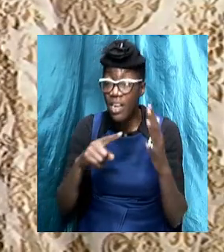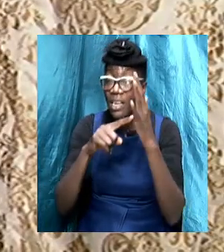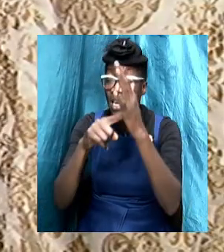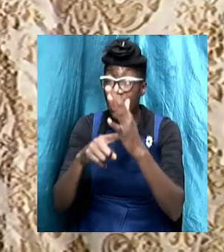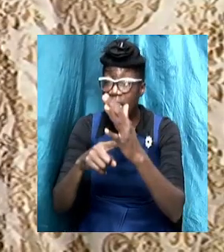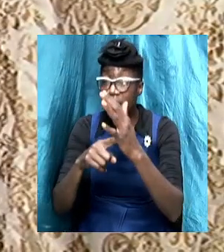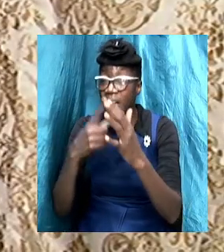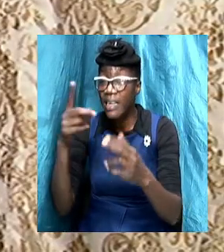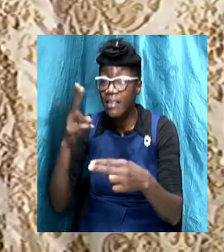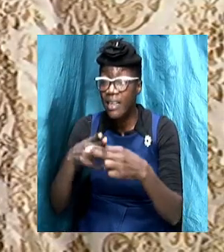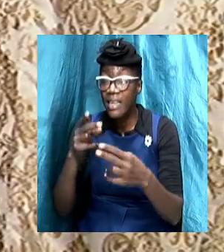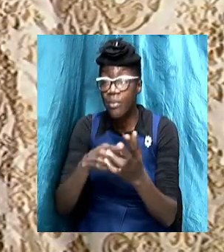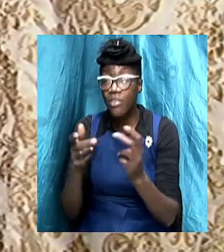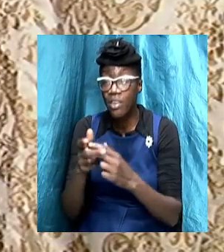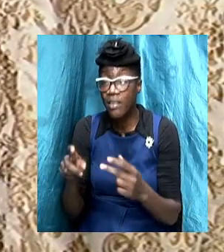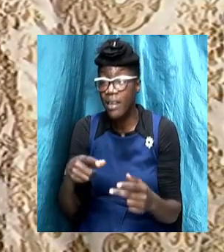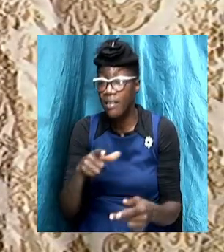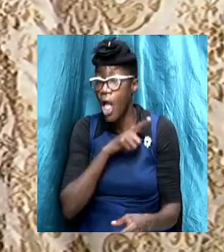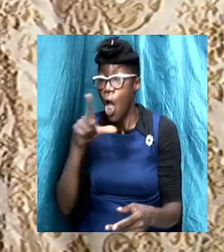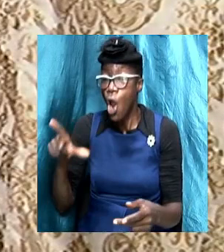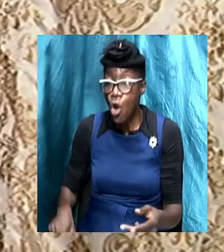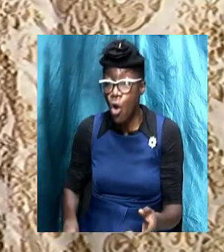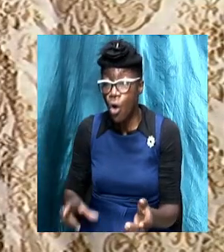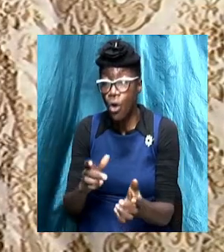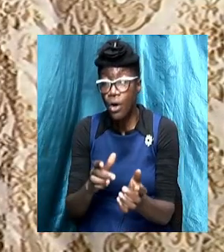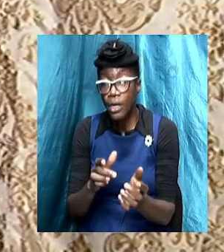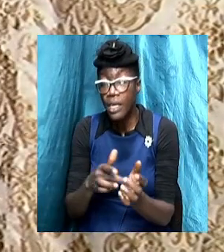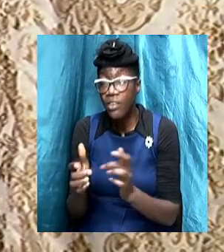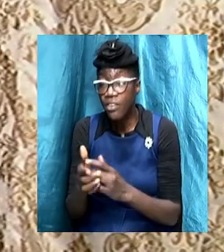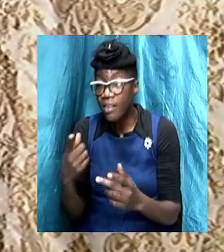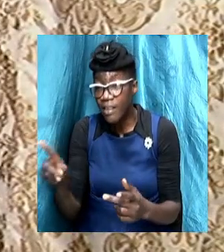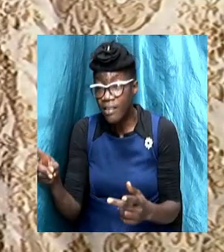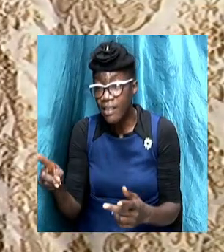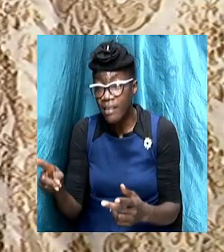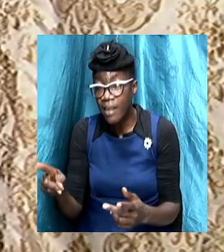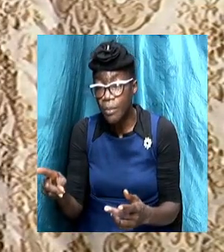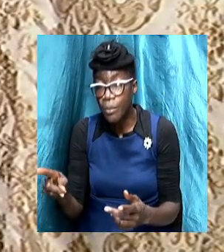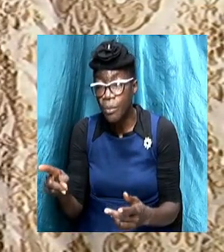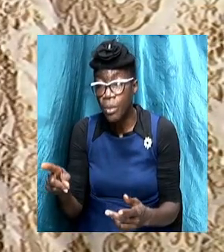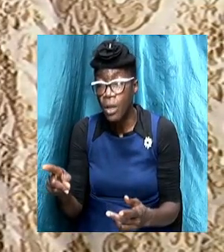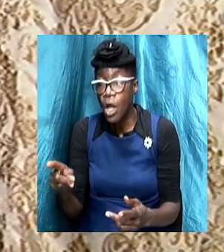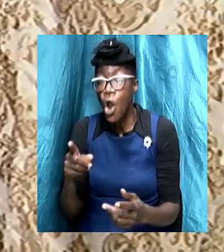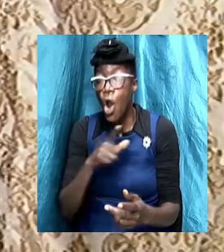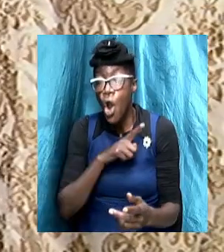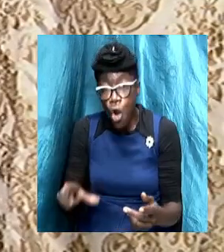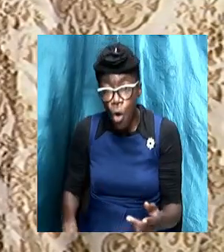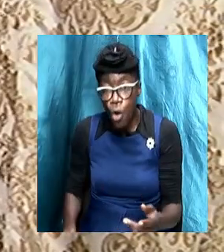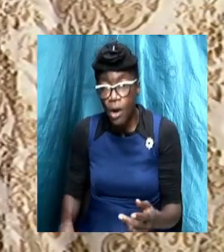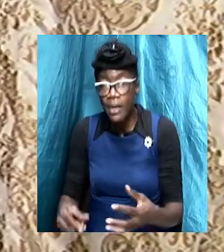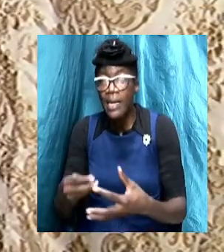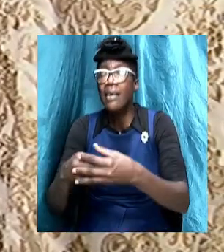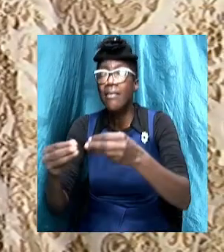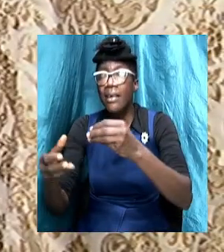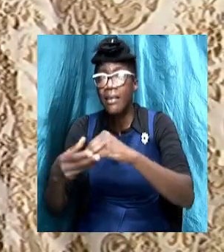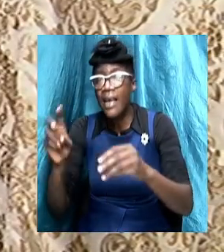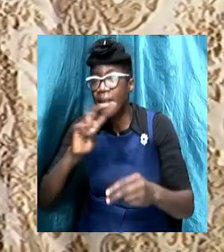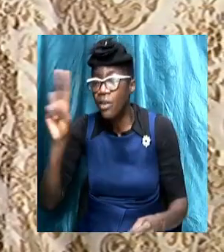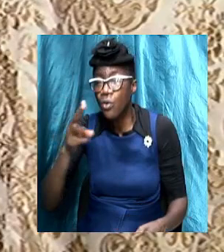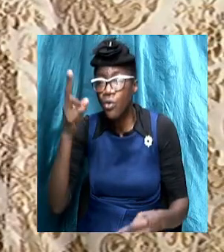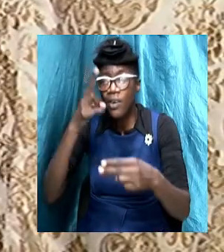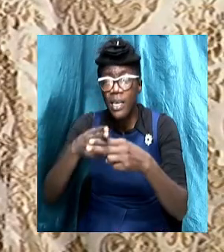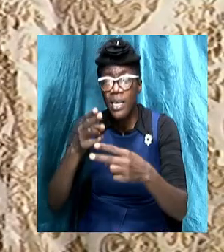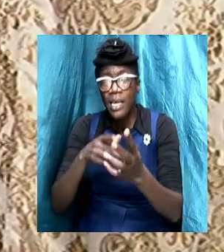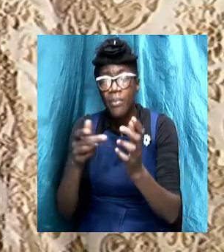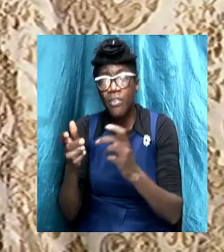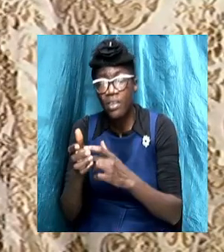say Lord Jesus, Lord is a title that was used for Jesus. It speaks to the fact that he is,